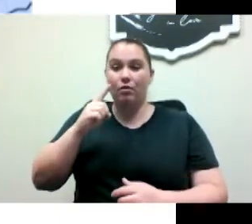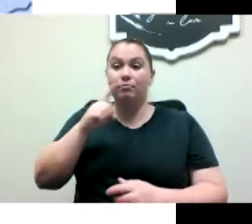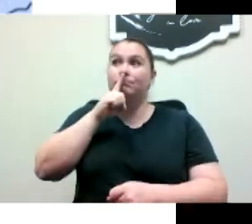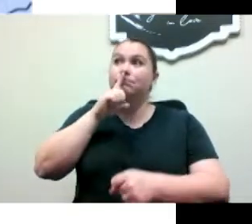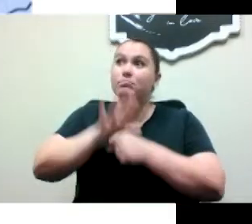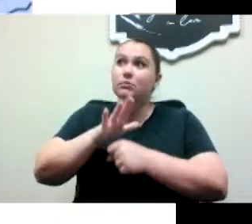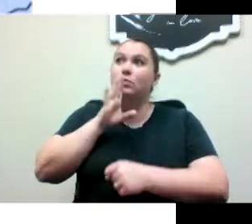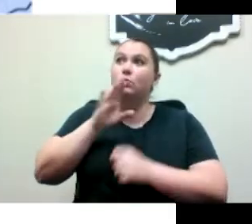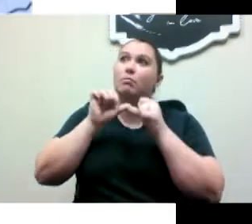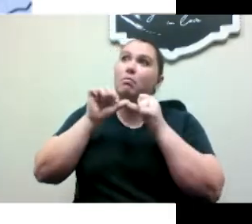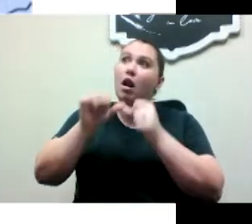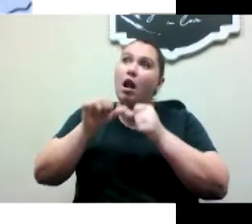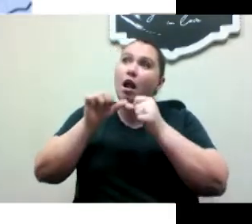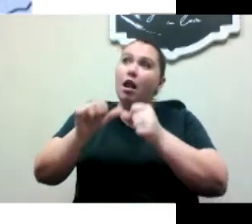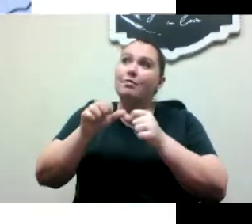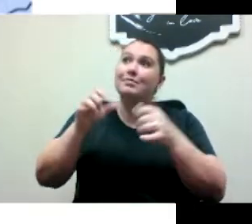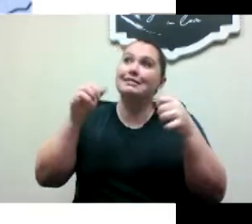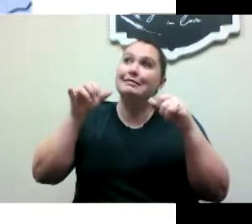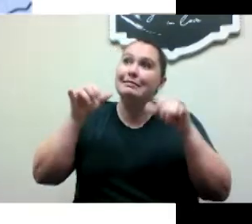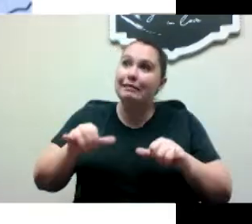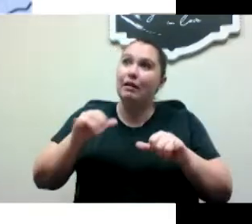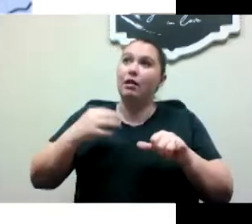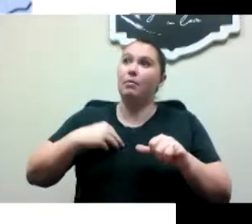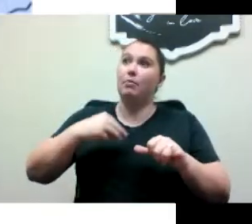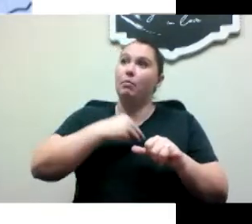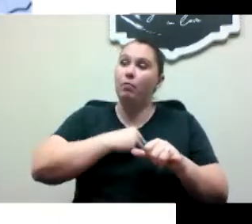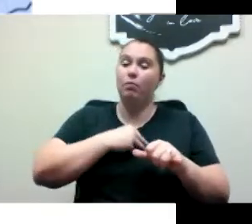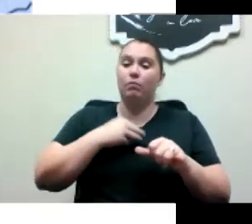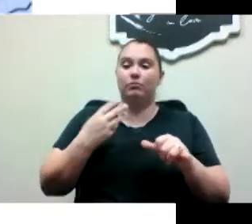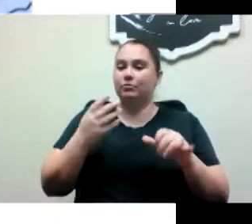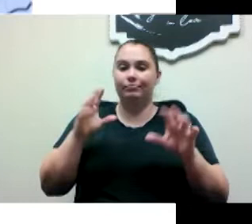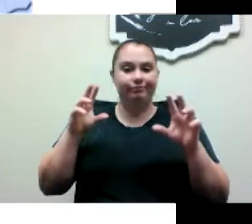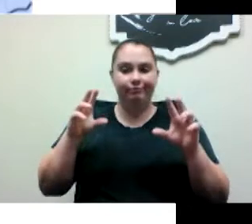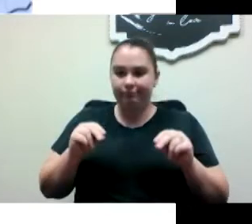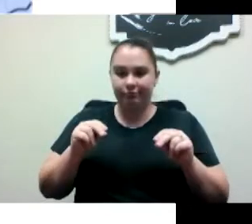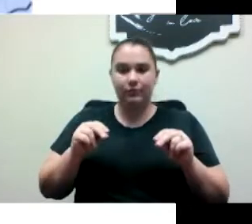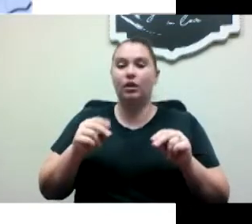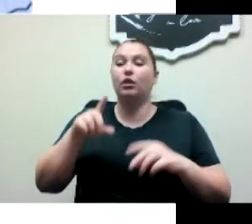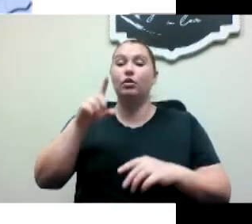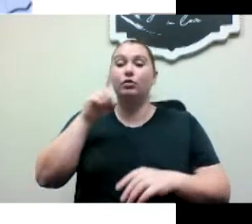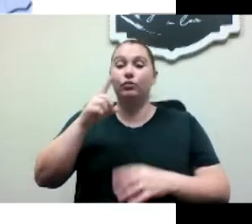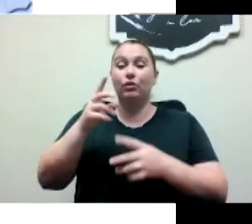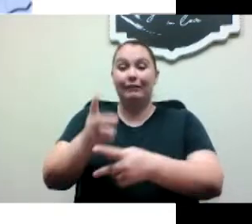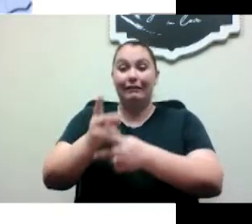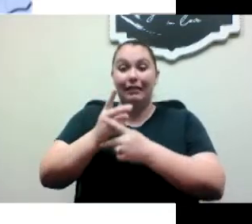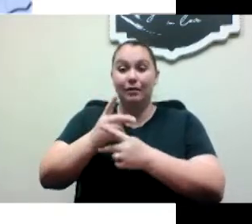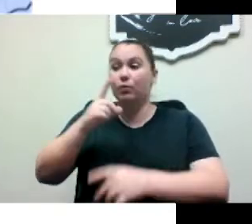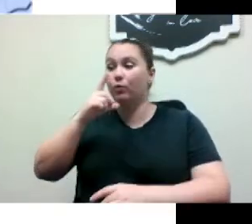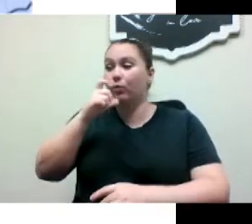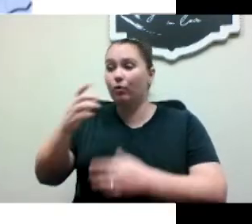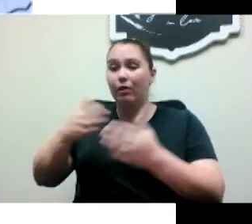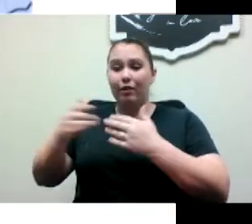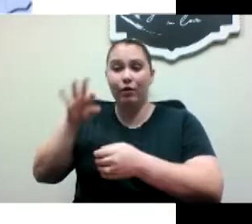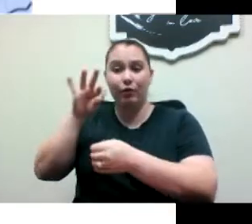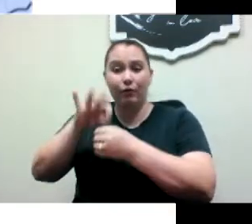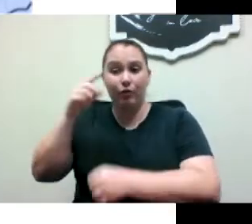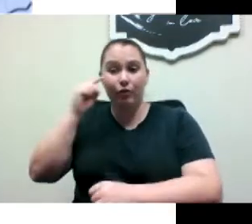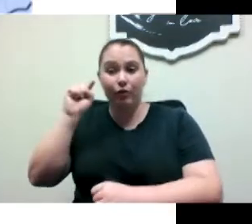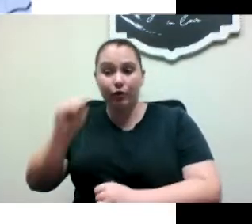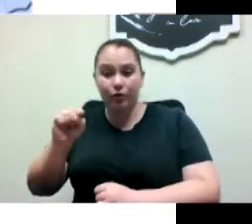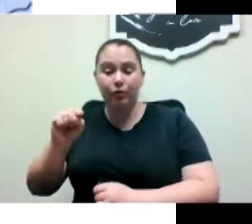allow the people who've selected you for this office to be able to continue to keep the representative that they've chosen. And so